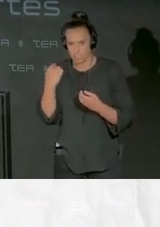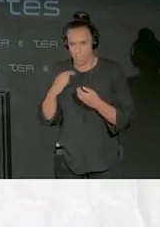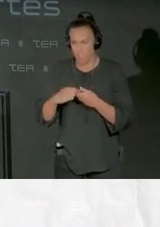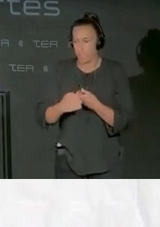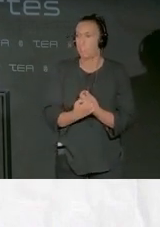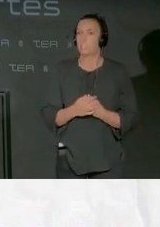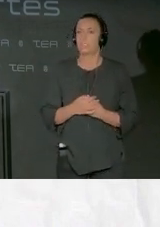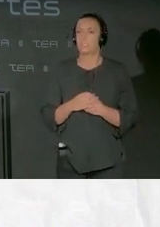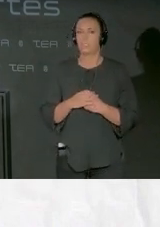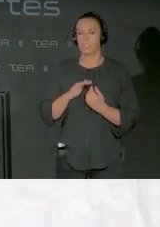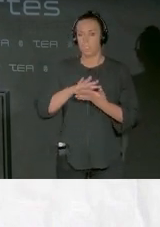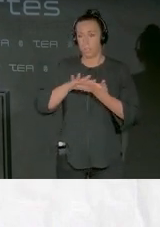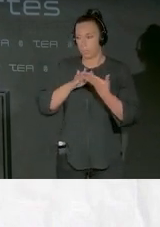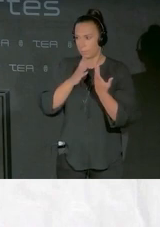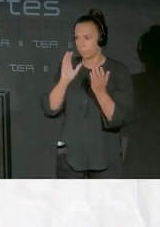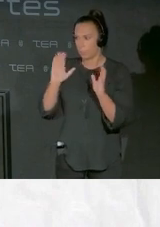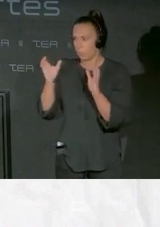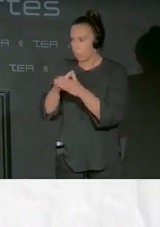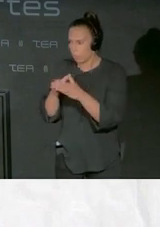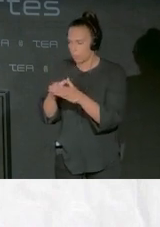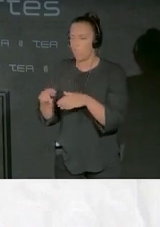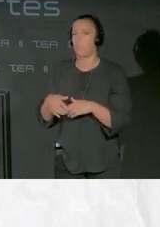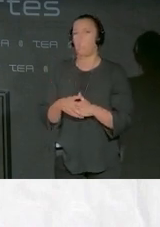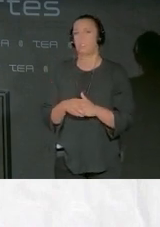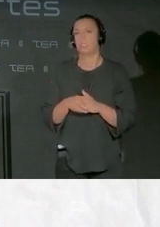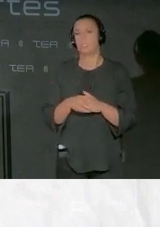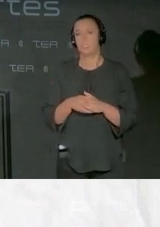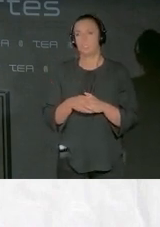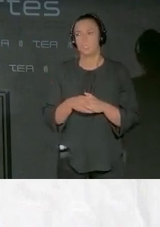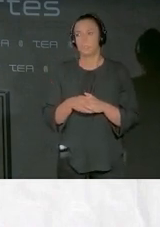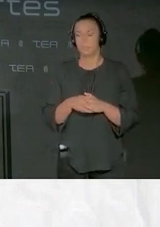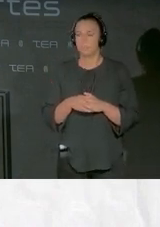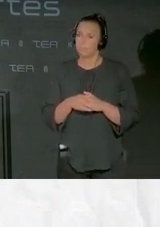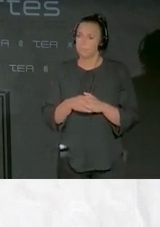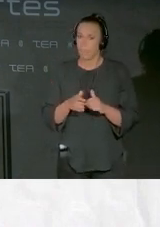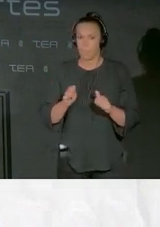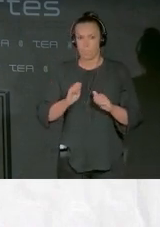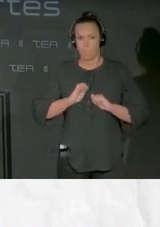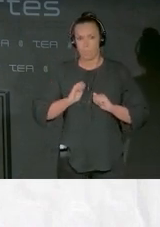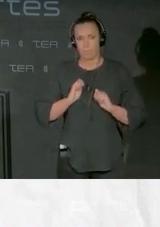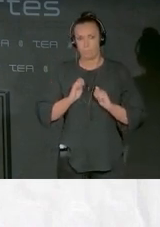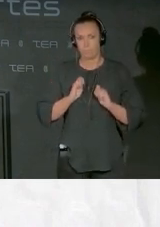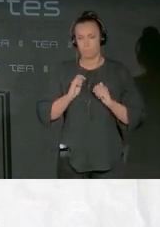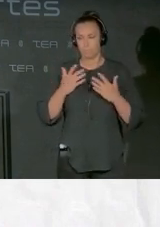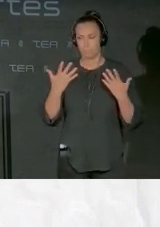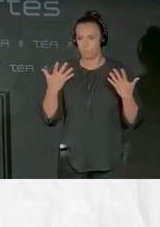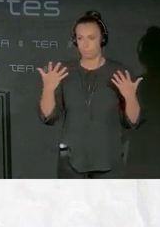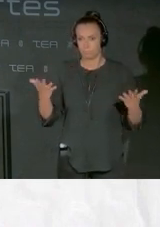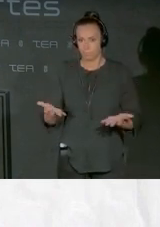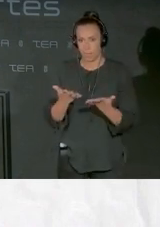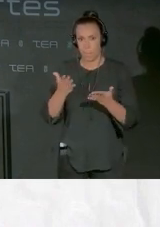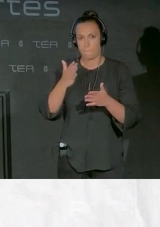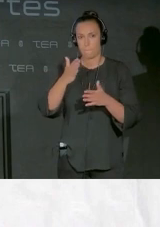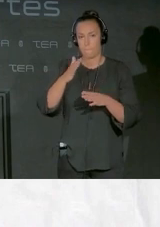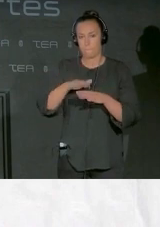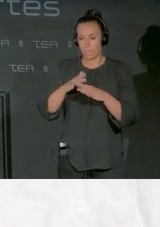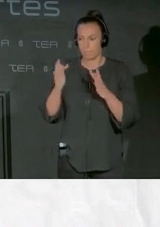of interaction to ensure that the sector had its voice. We also did interviews, again, with very, very